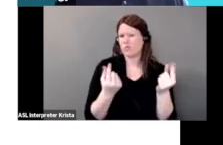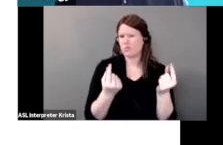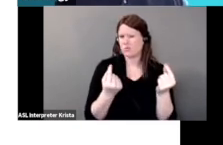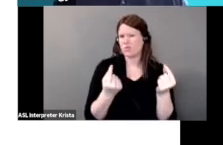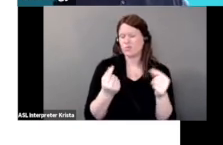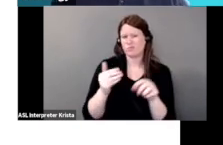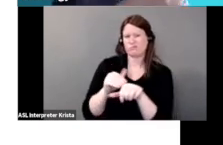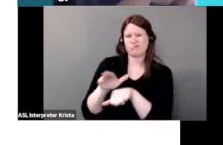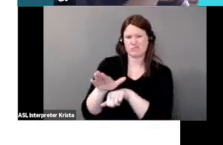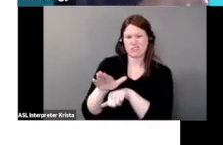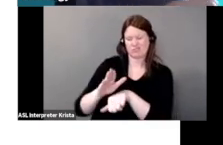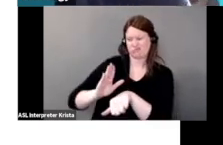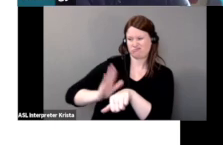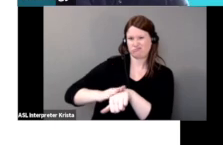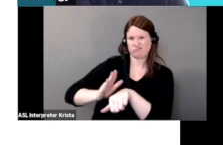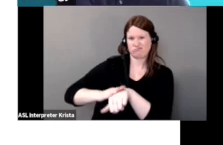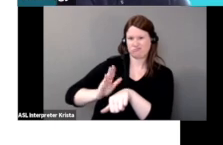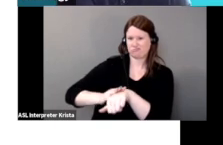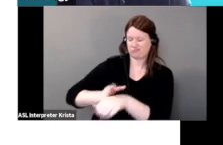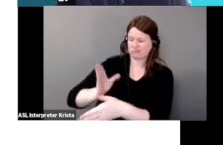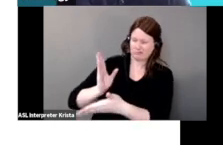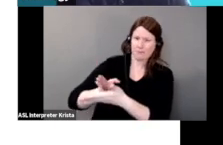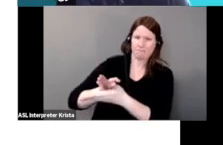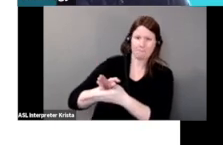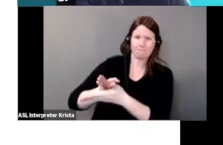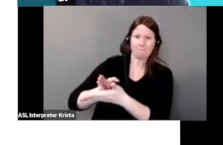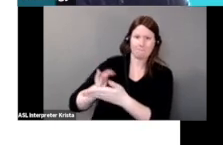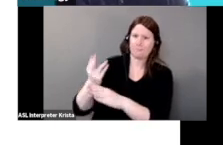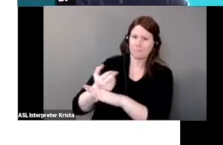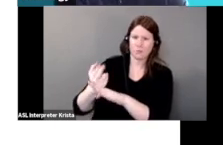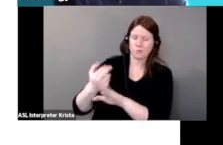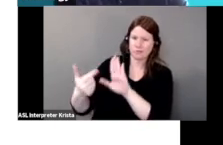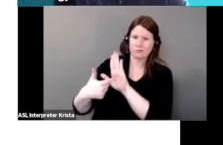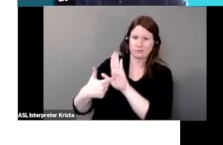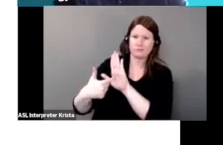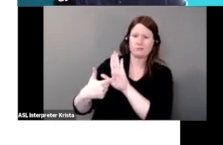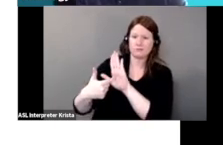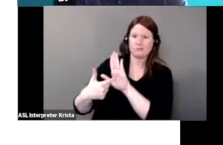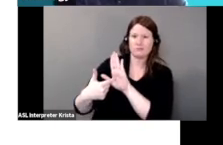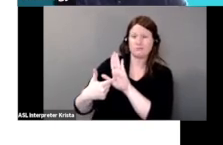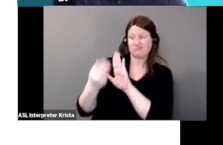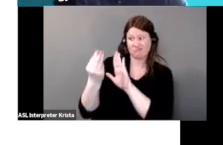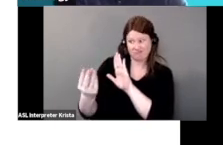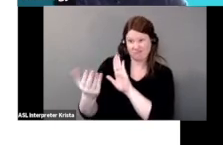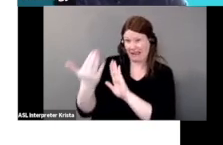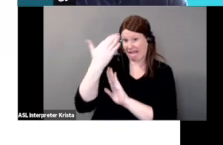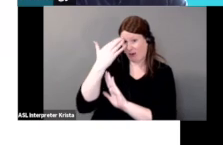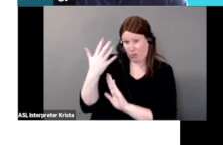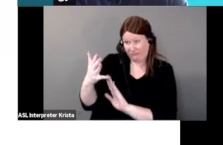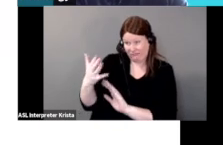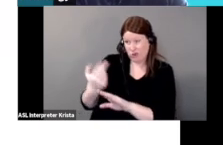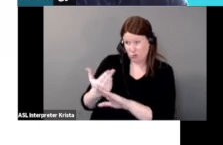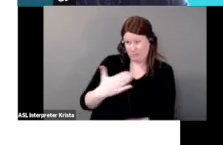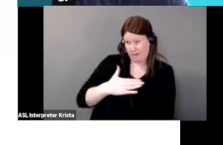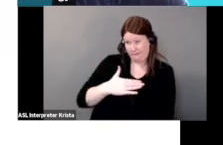desist notice, just to make sure that they're aware that you believe that they are infringing on your patent.